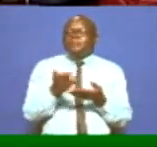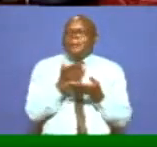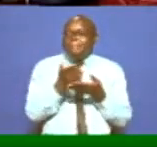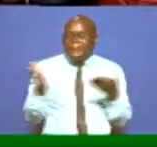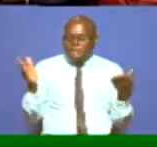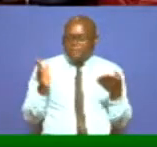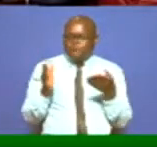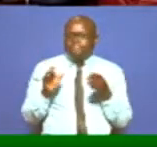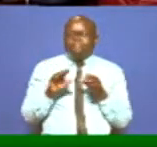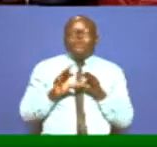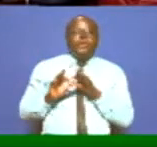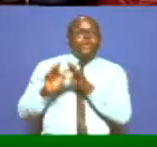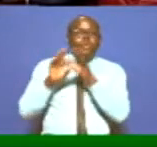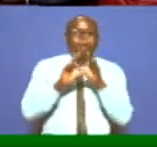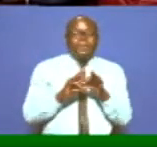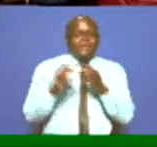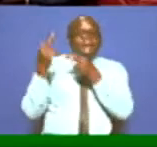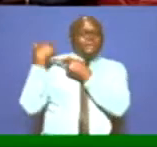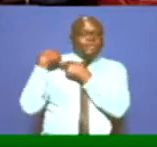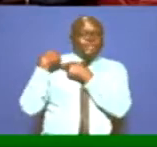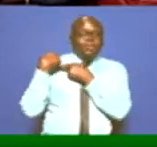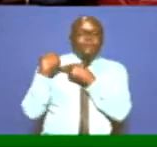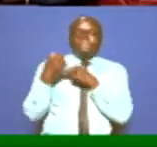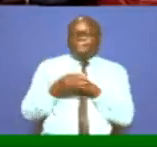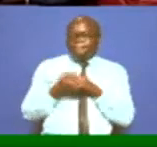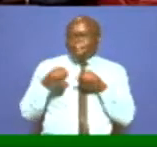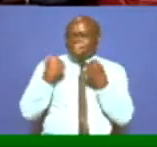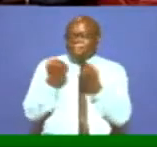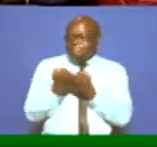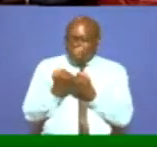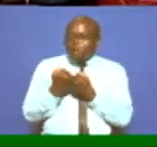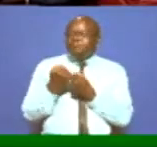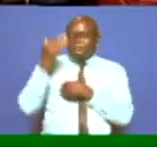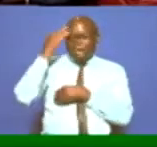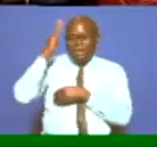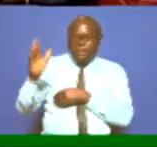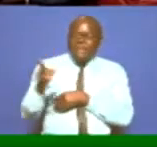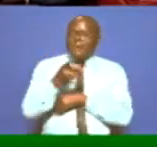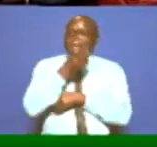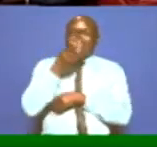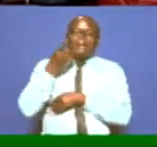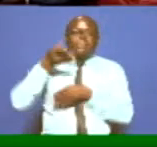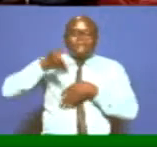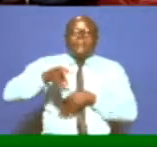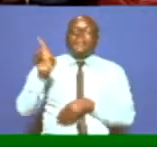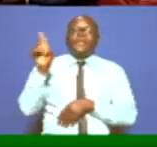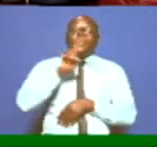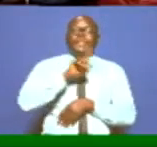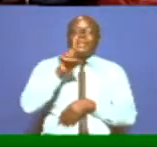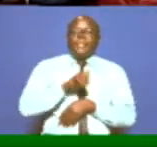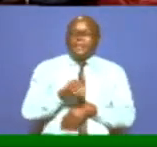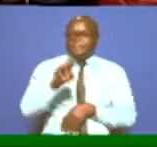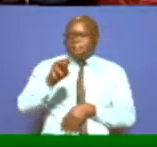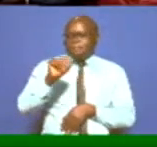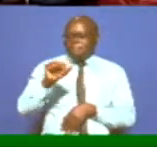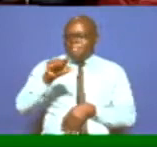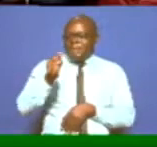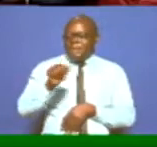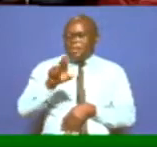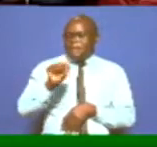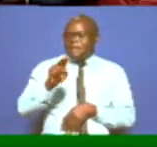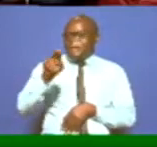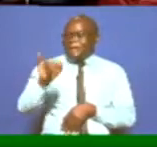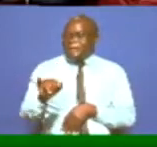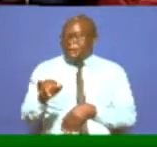responsibility? Two, considering the current severe drought being experienced in Magarini constituency, which has led